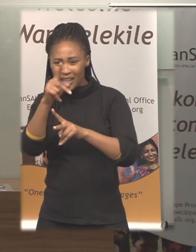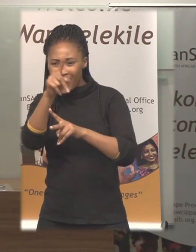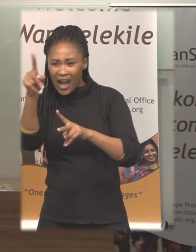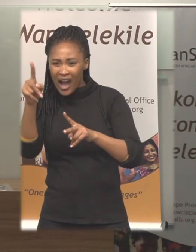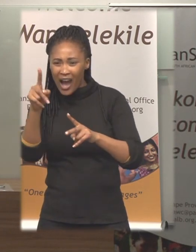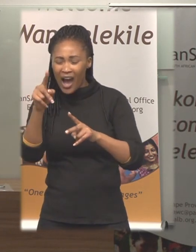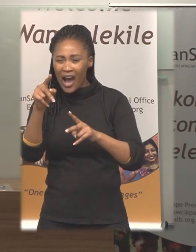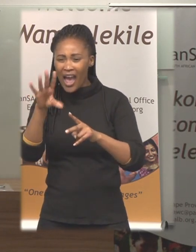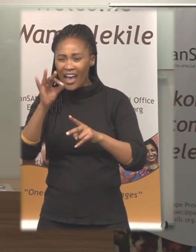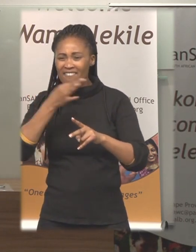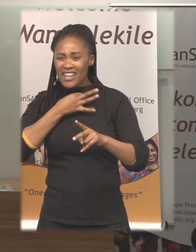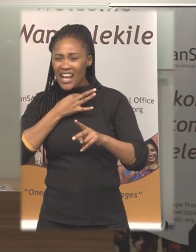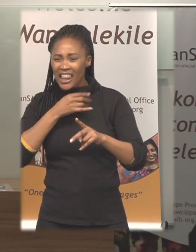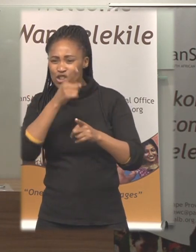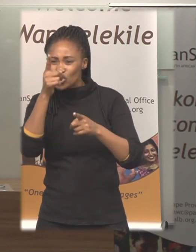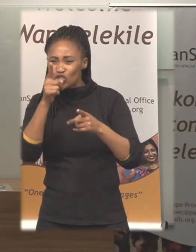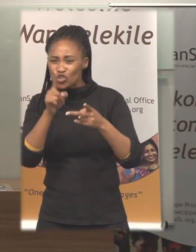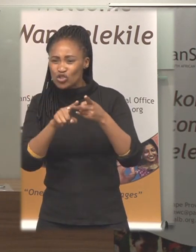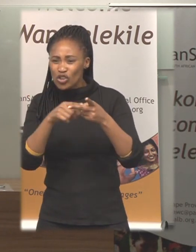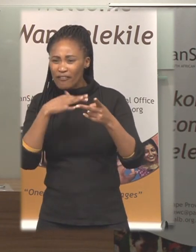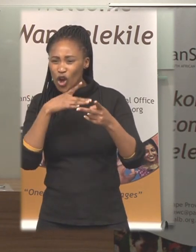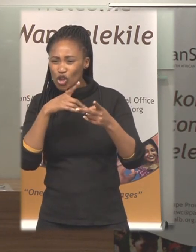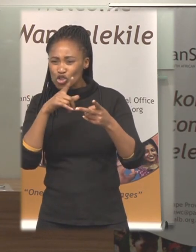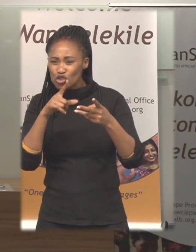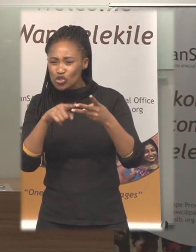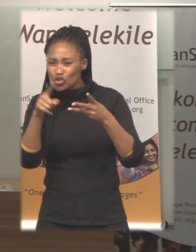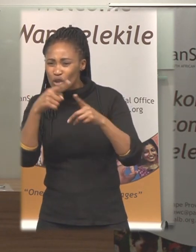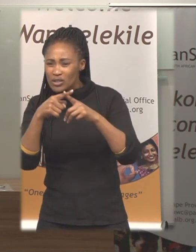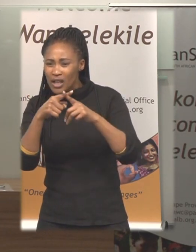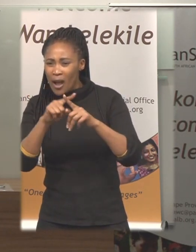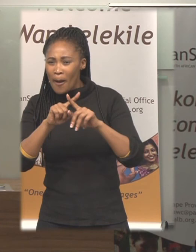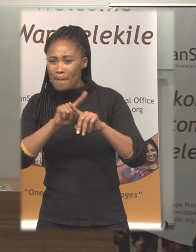Kombo? South African news is about the West. Where is my